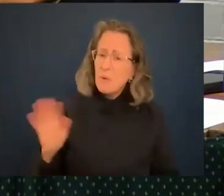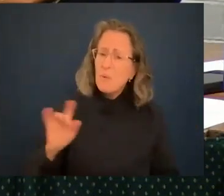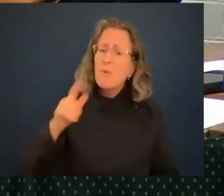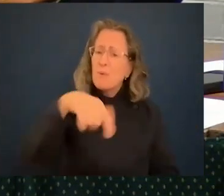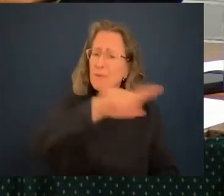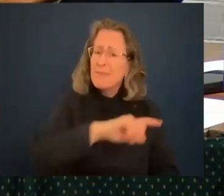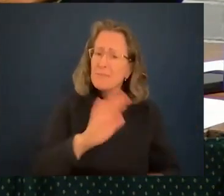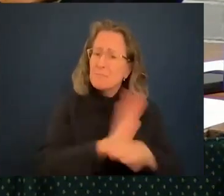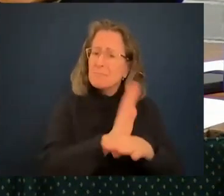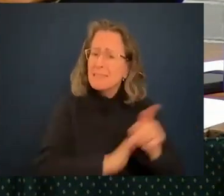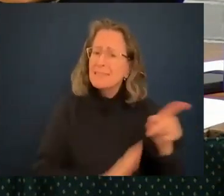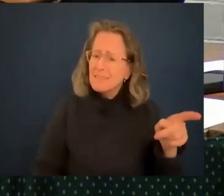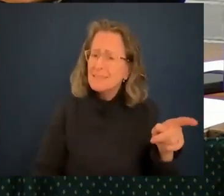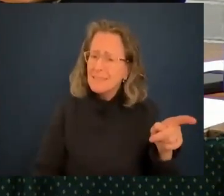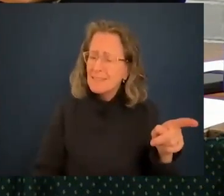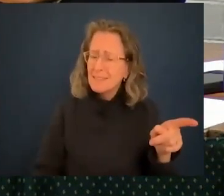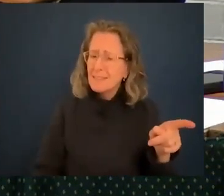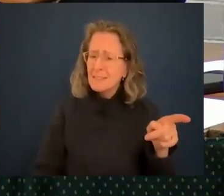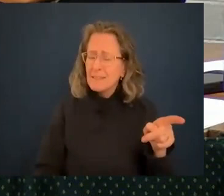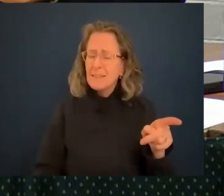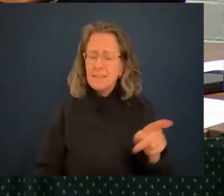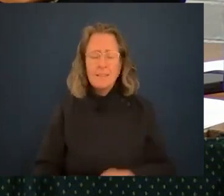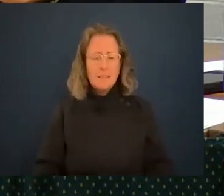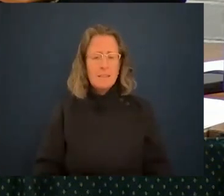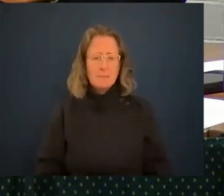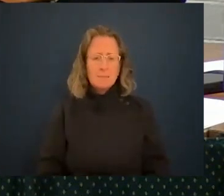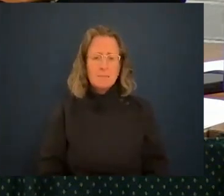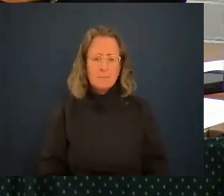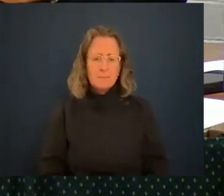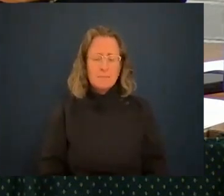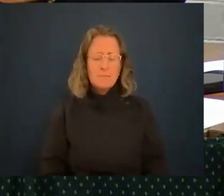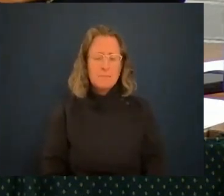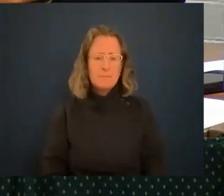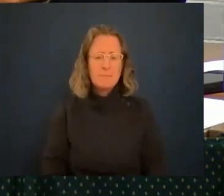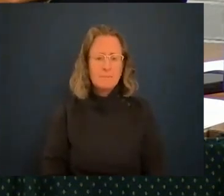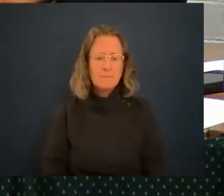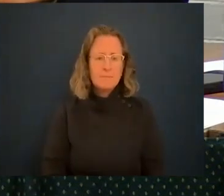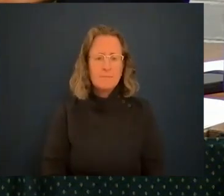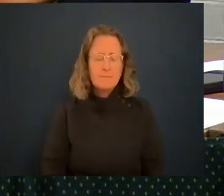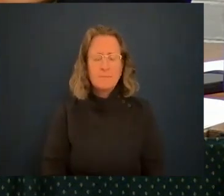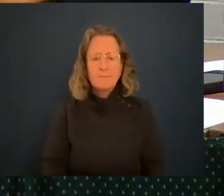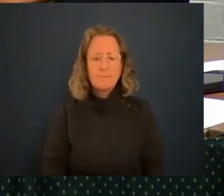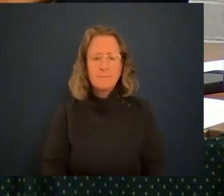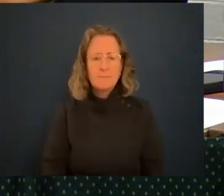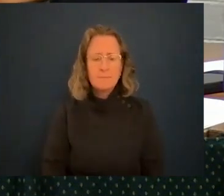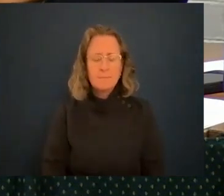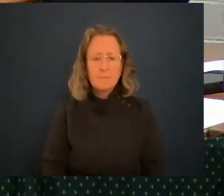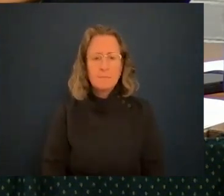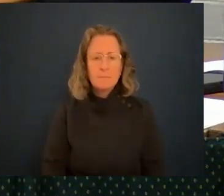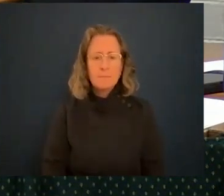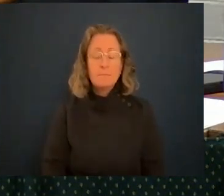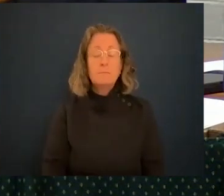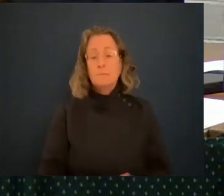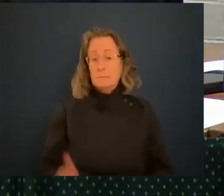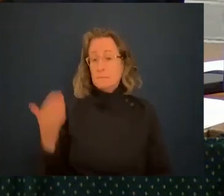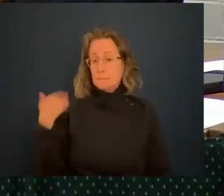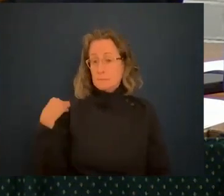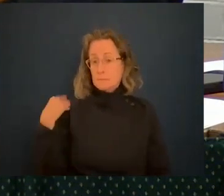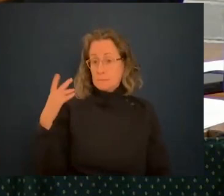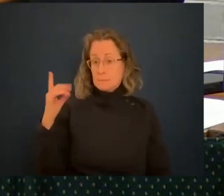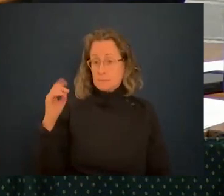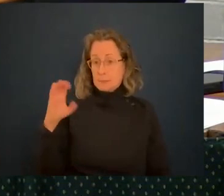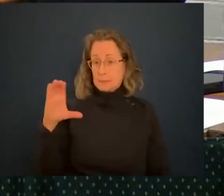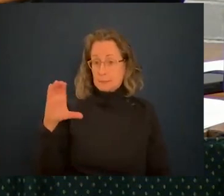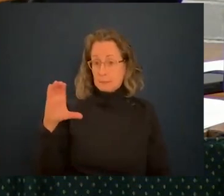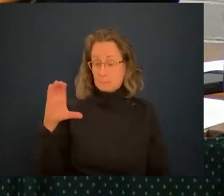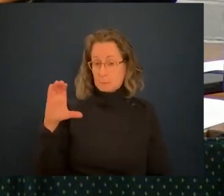things um you know we didn't have this conversation back in December 12th when Jessica